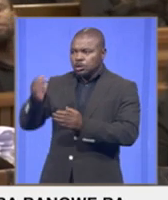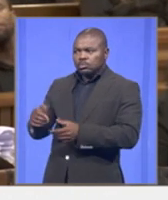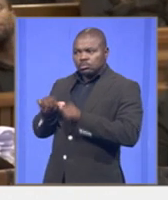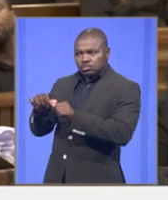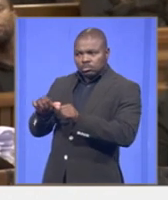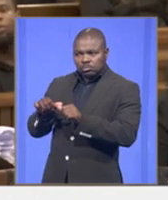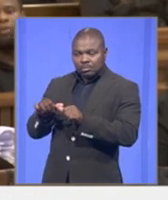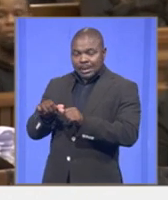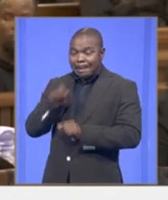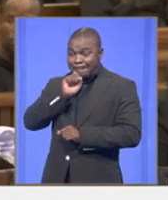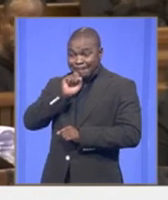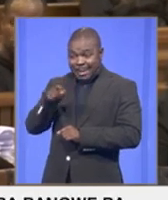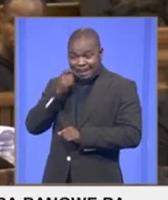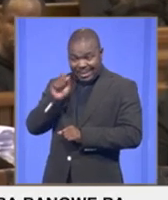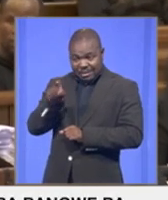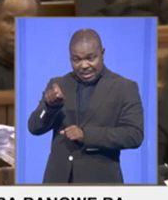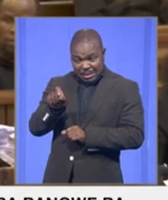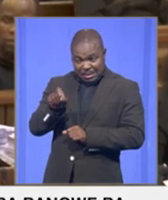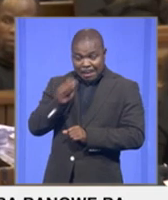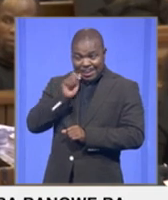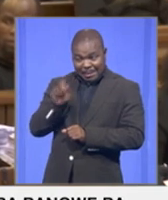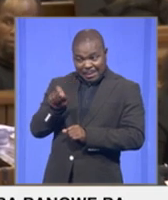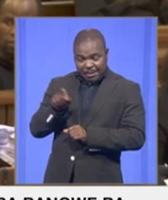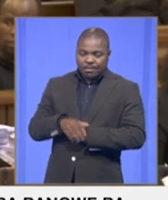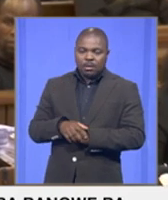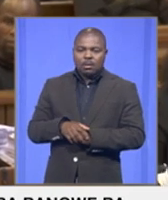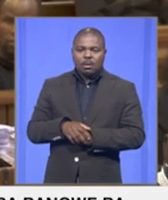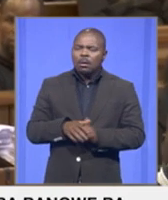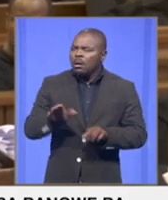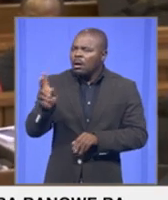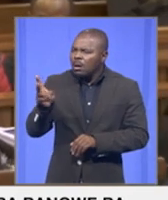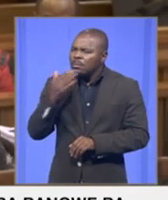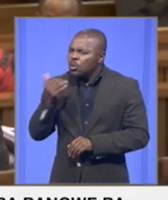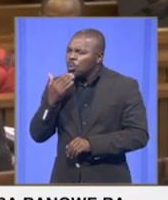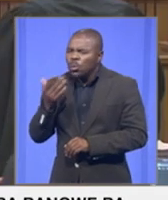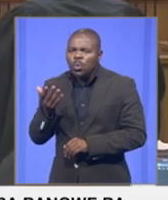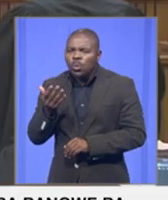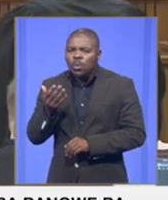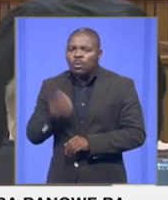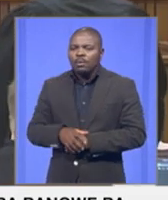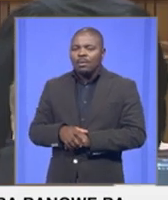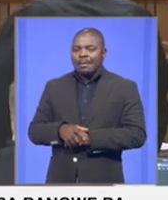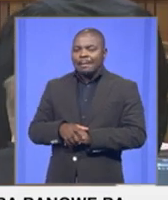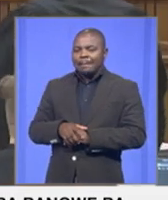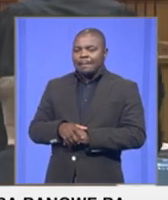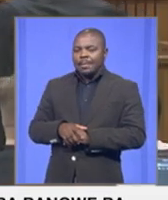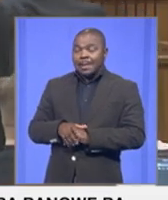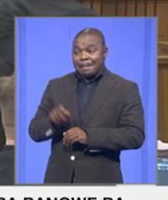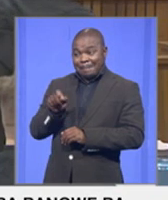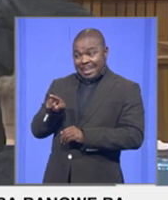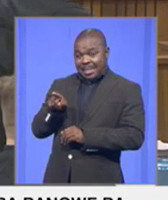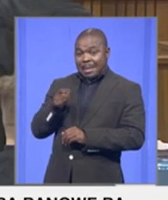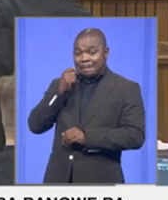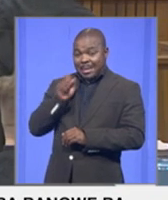in particular. That Please one there move, in particular. Please move. Come again. Asking you to move. Please say that one.